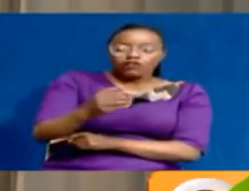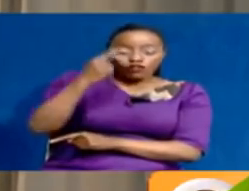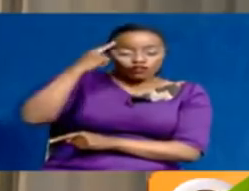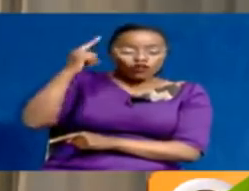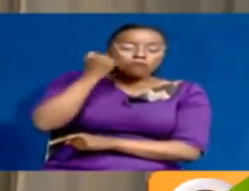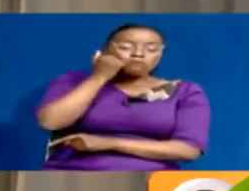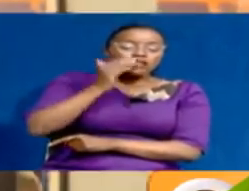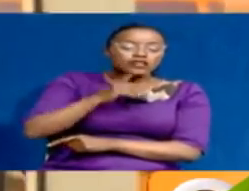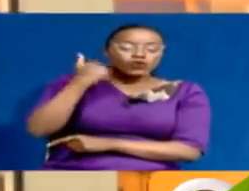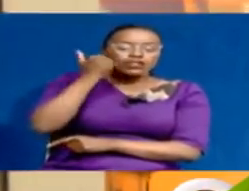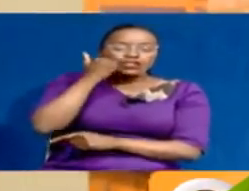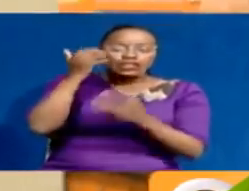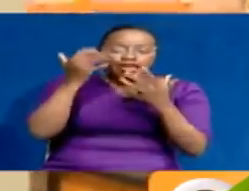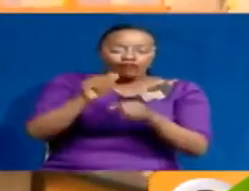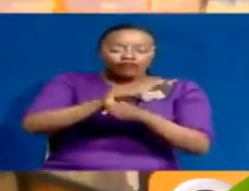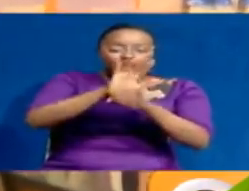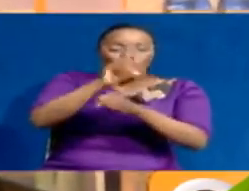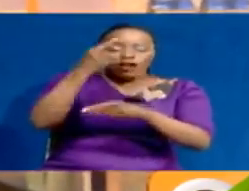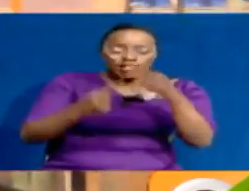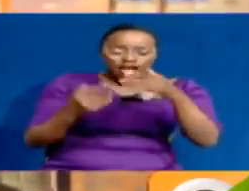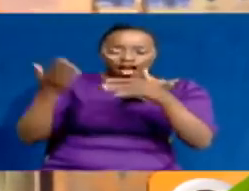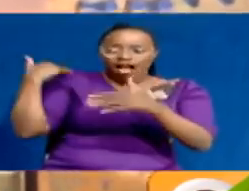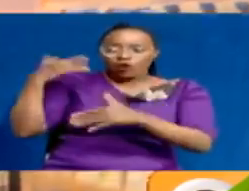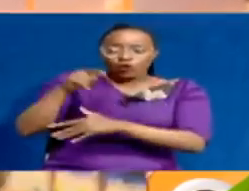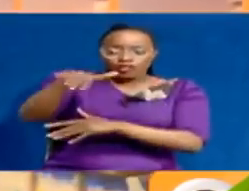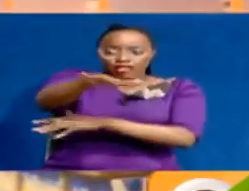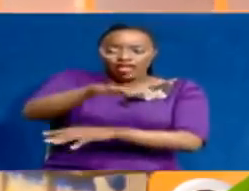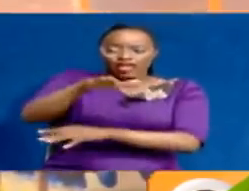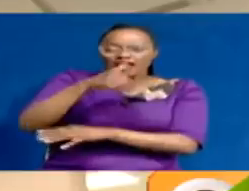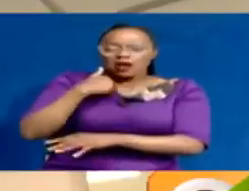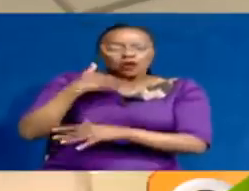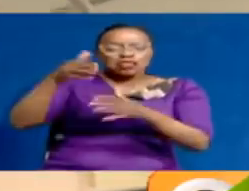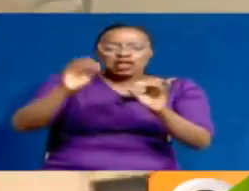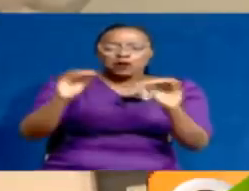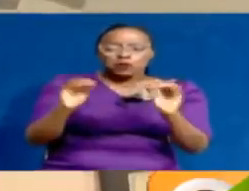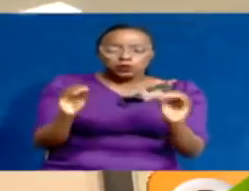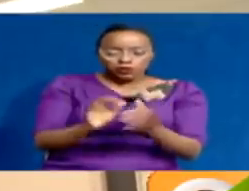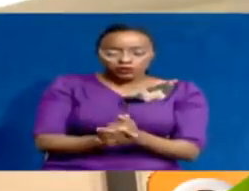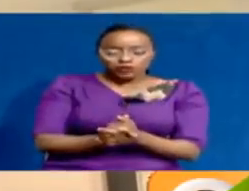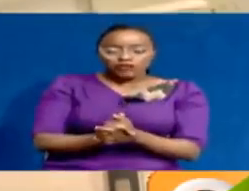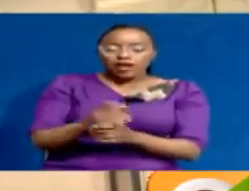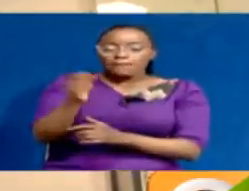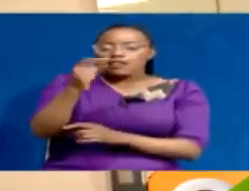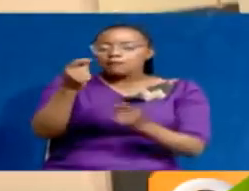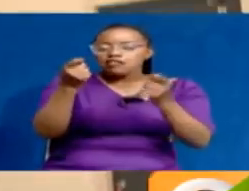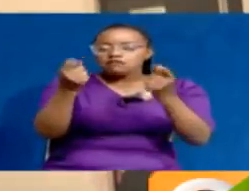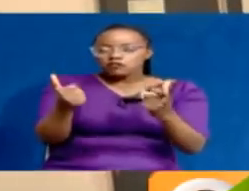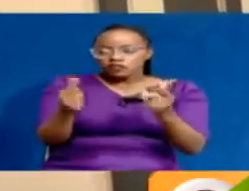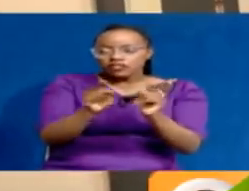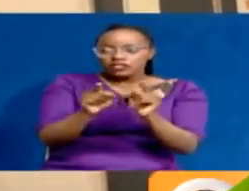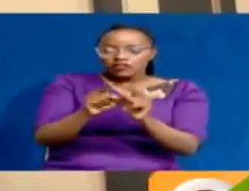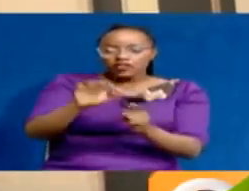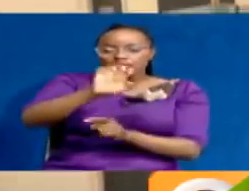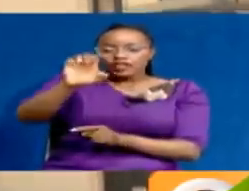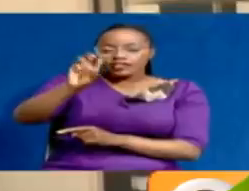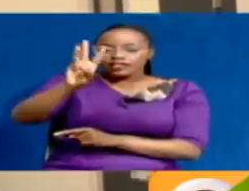critical COVID-19 patients. Less than a year ago, this facility was not here. In a matter of months, however, the East